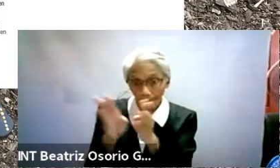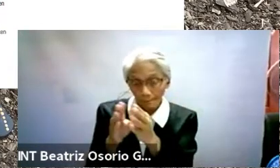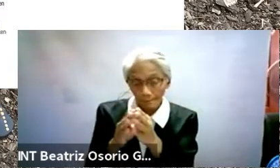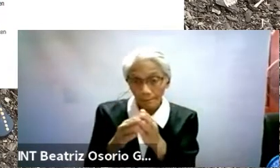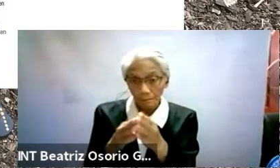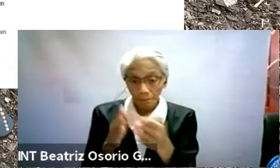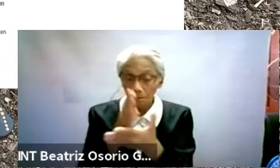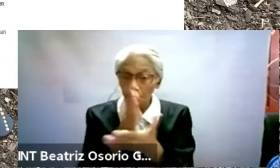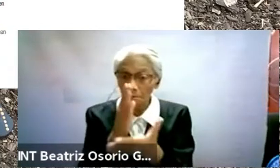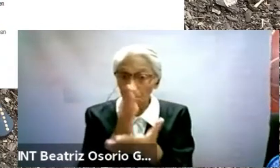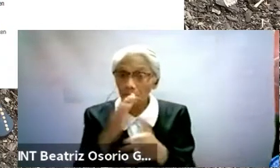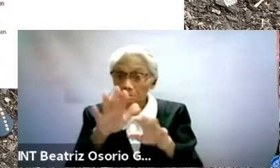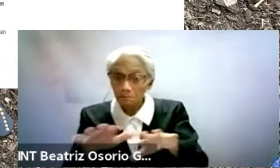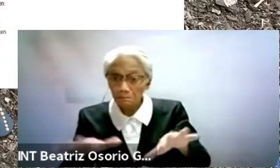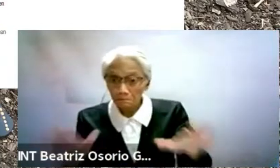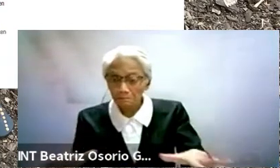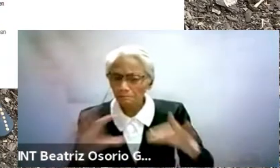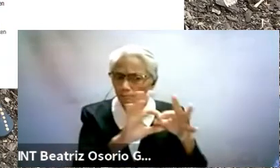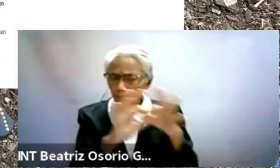Child is relevant to